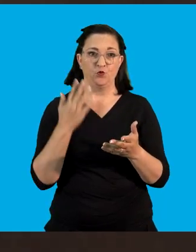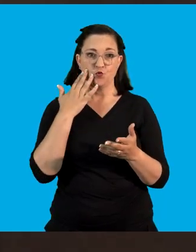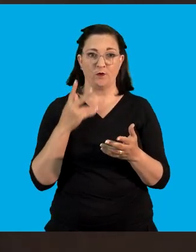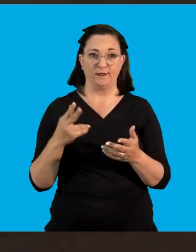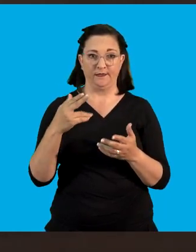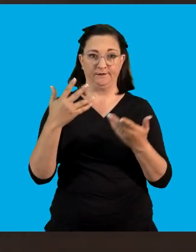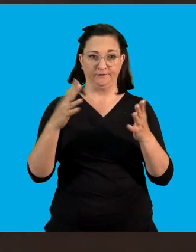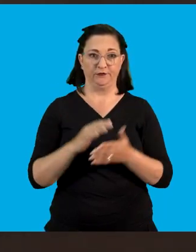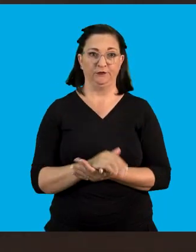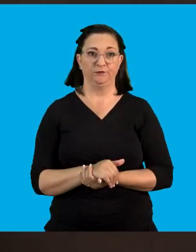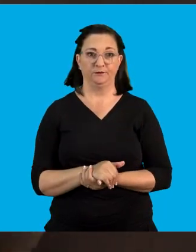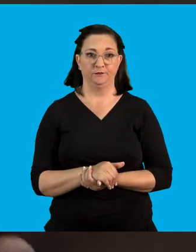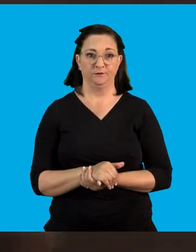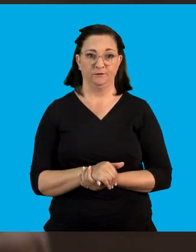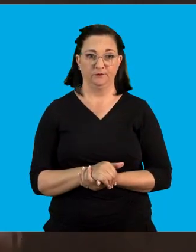like without